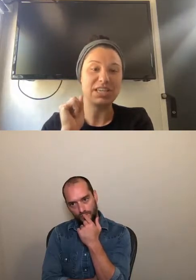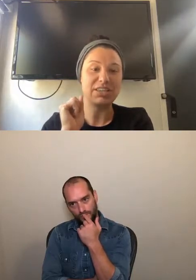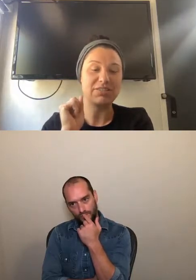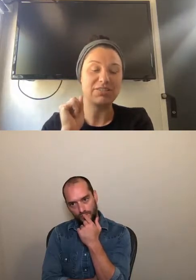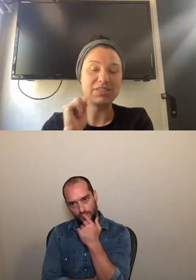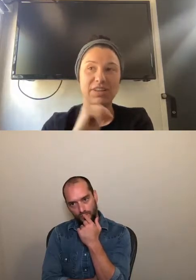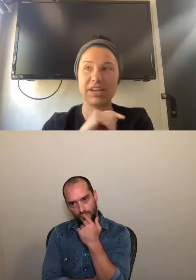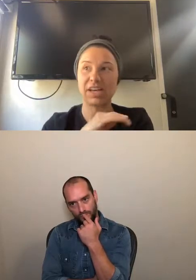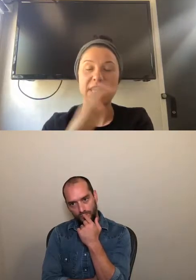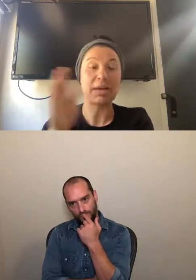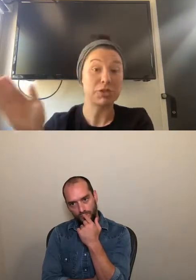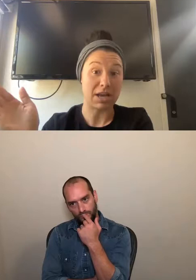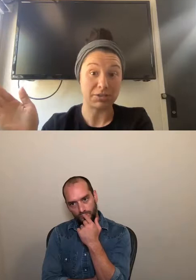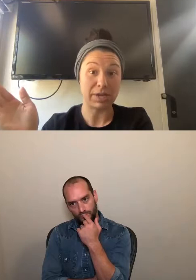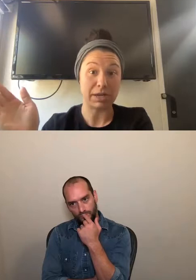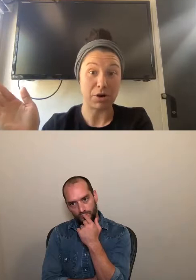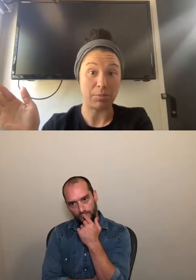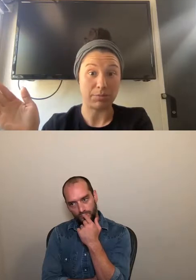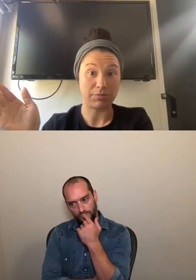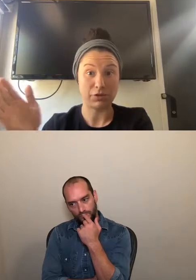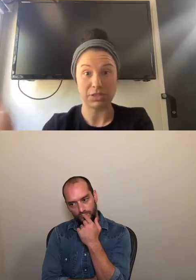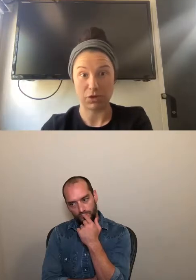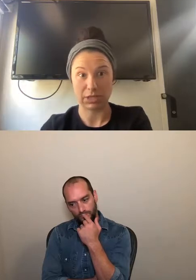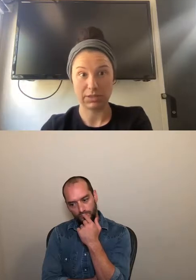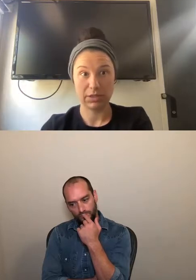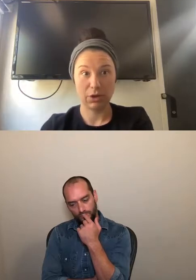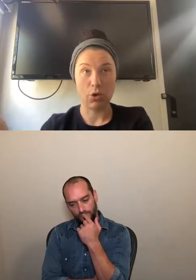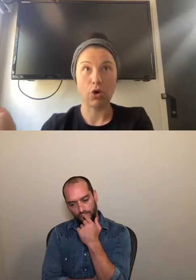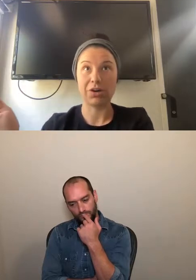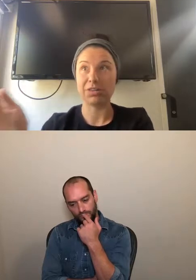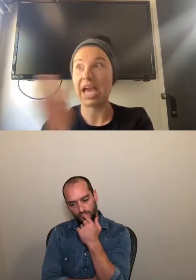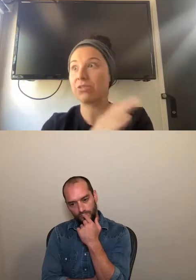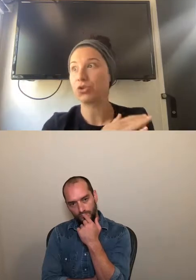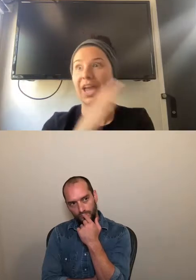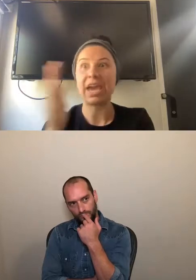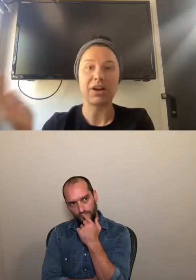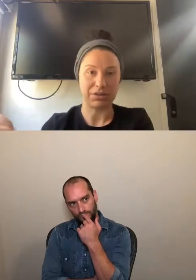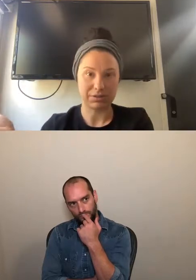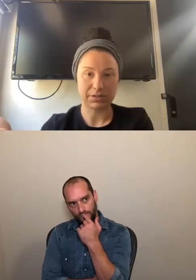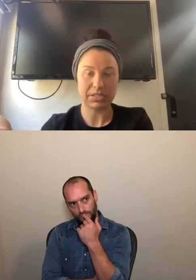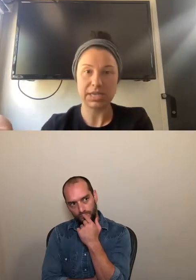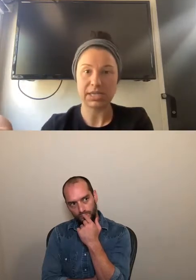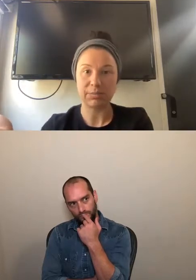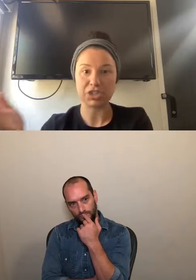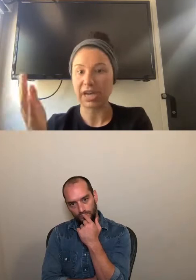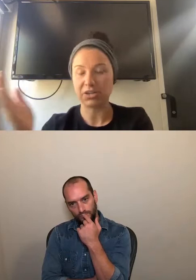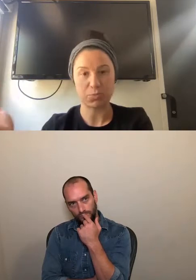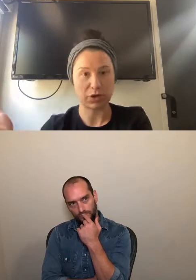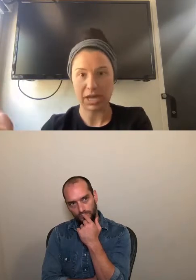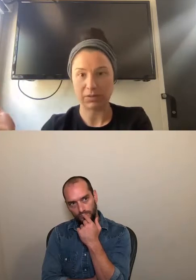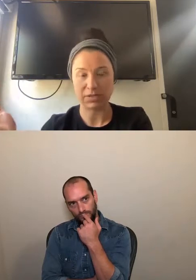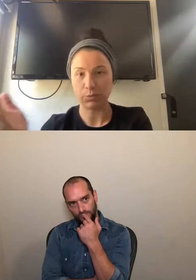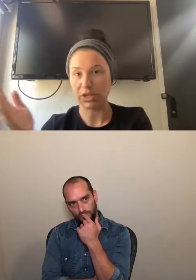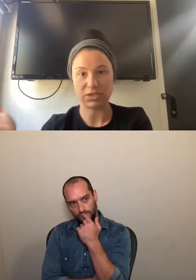see a neighbor's house being a problem for someone, or the outdoor air containing much higher